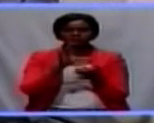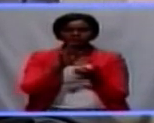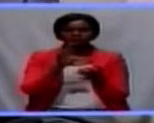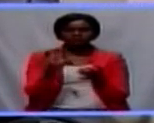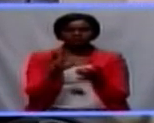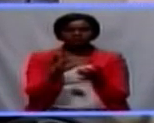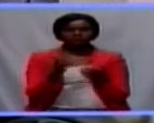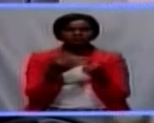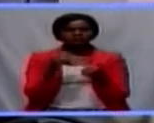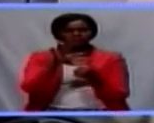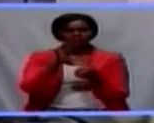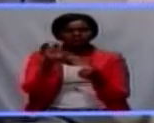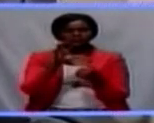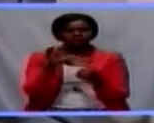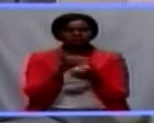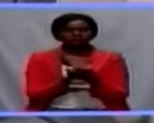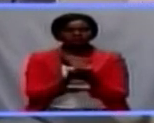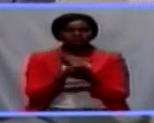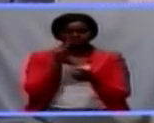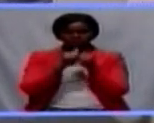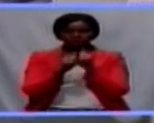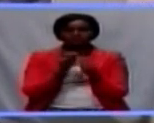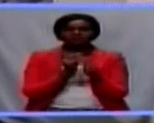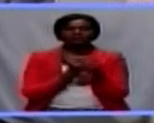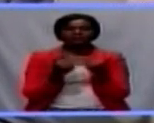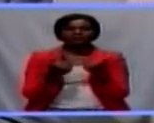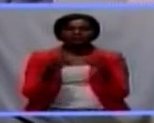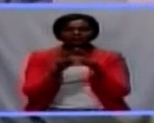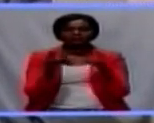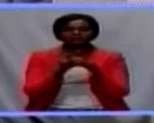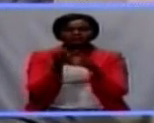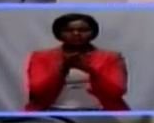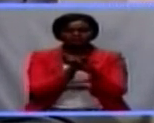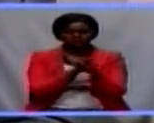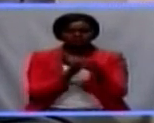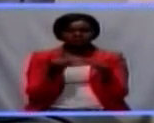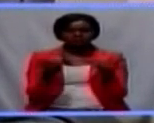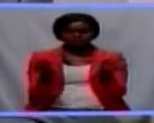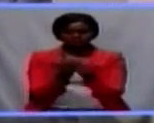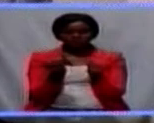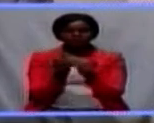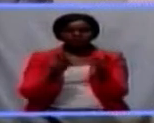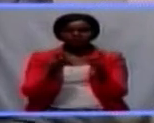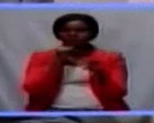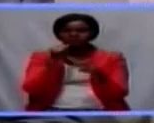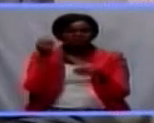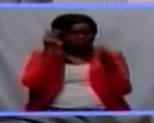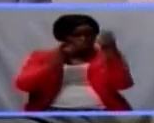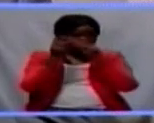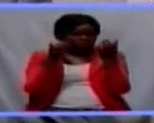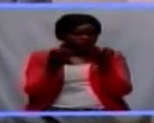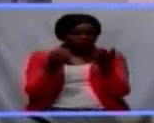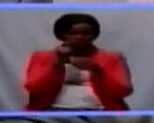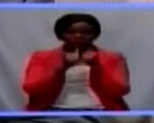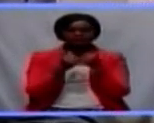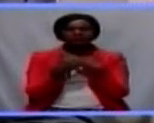worked on 500 because we are doing it manually. So it's quite slow. And I want to appeal to our taxpayers not to be frustrated, because